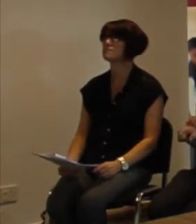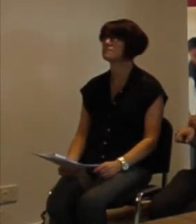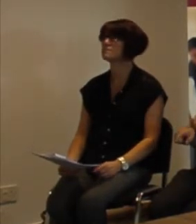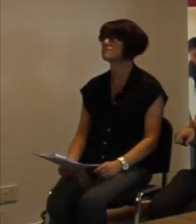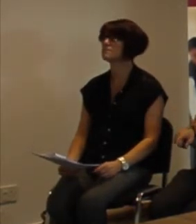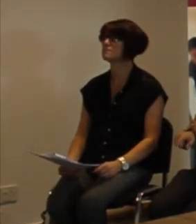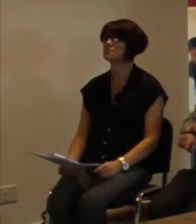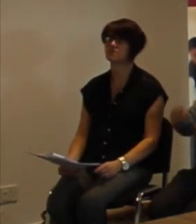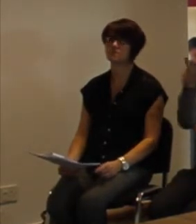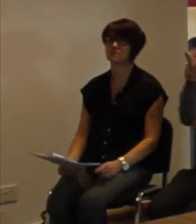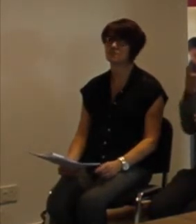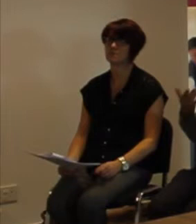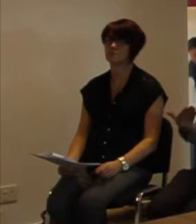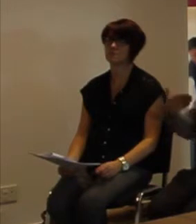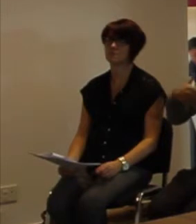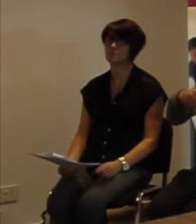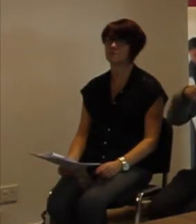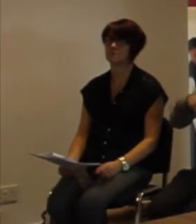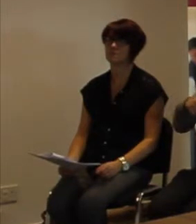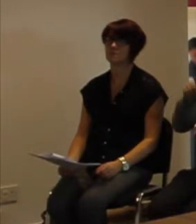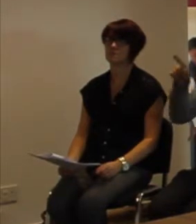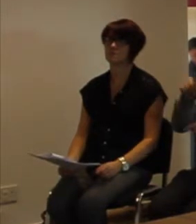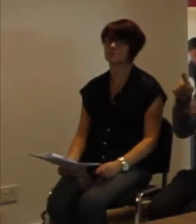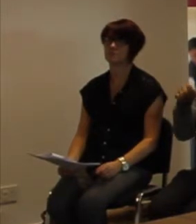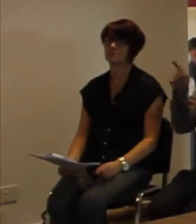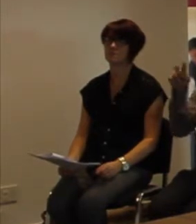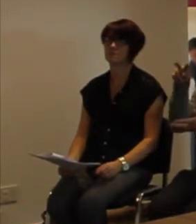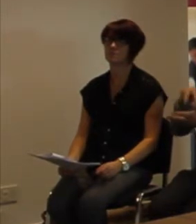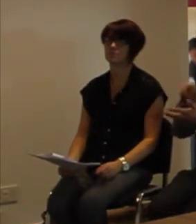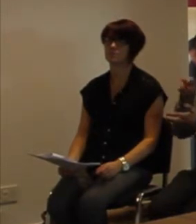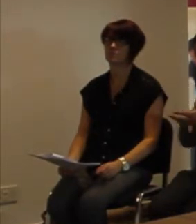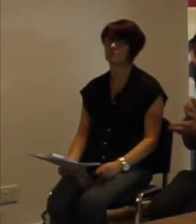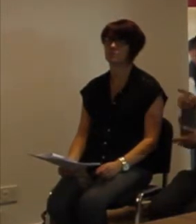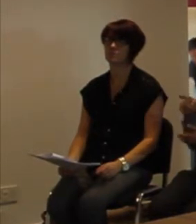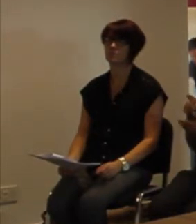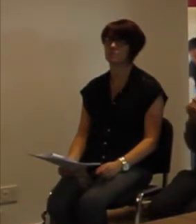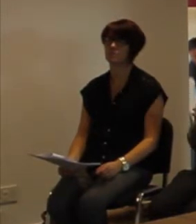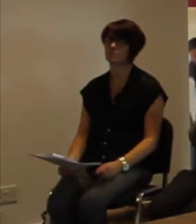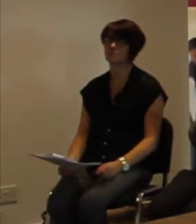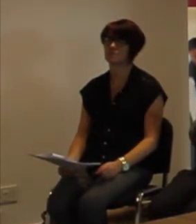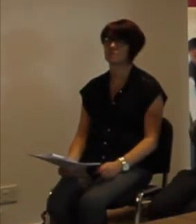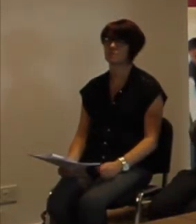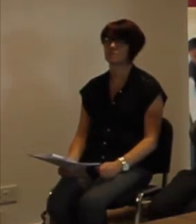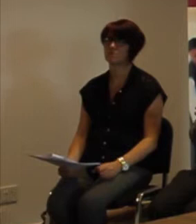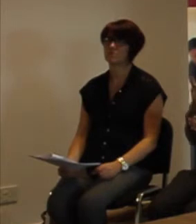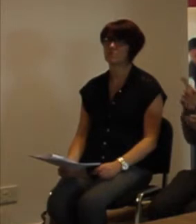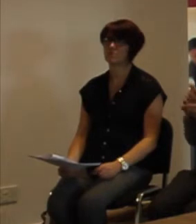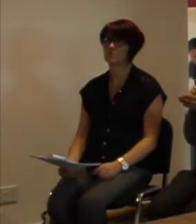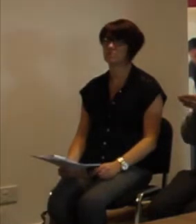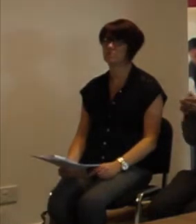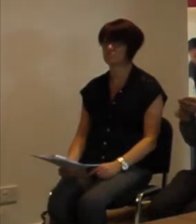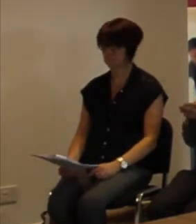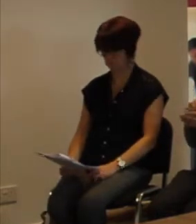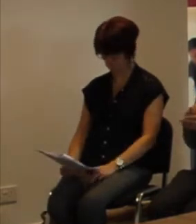Sorry? Extra time, okay. Reader, well, very good, okay. So scribing is a